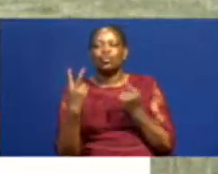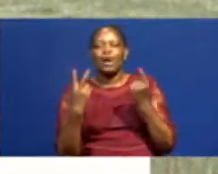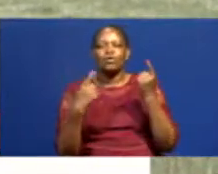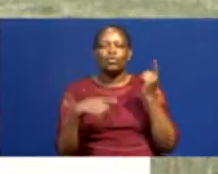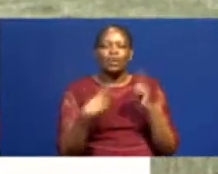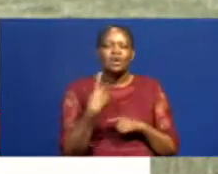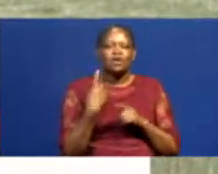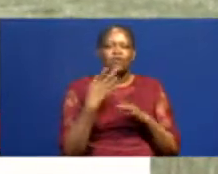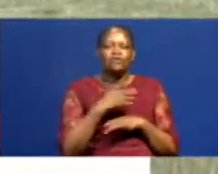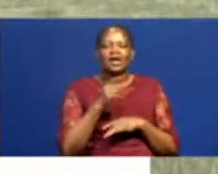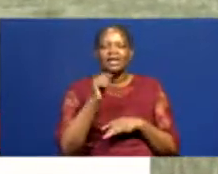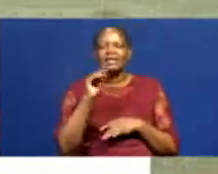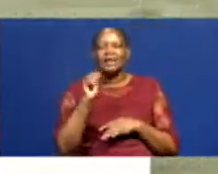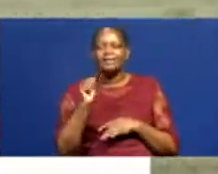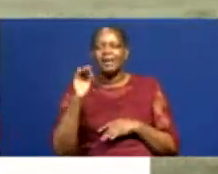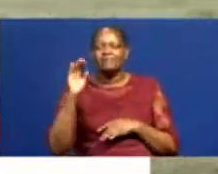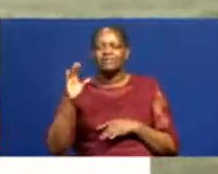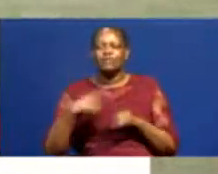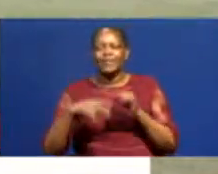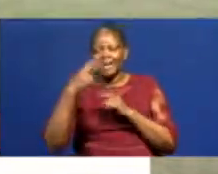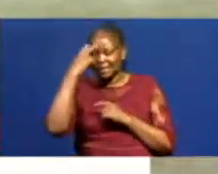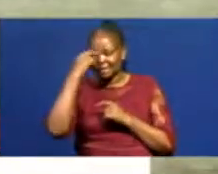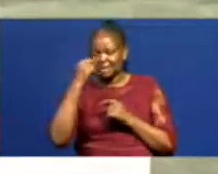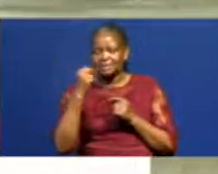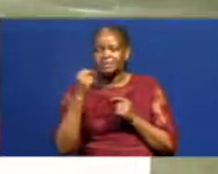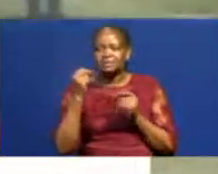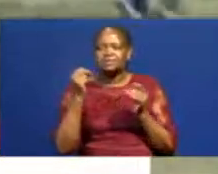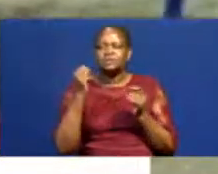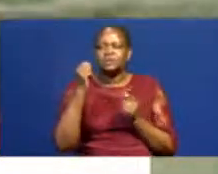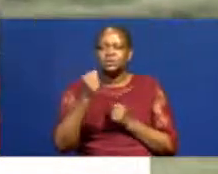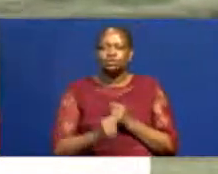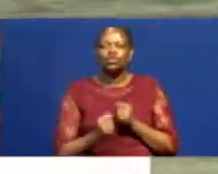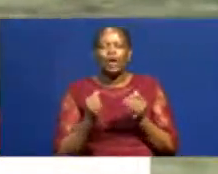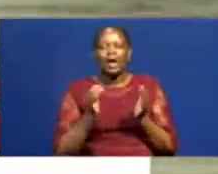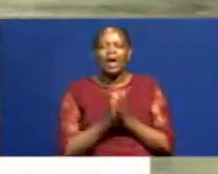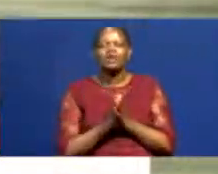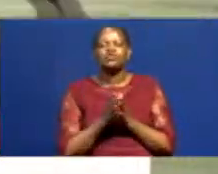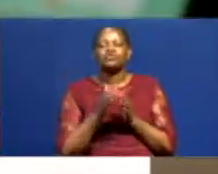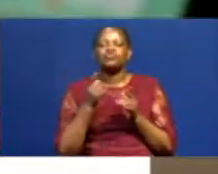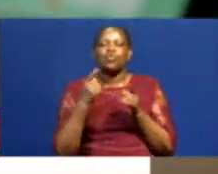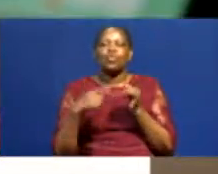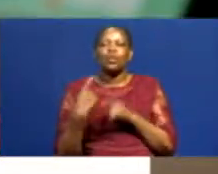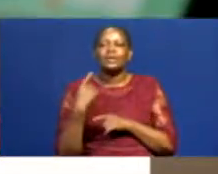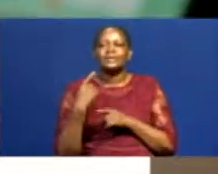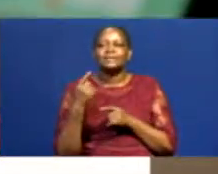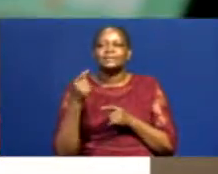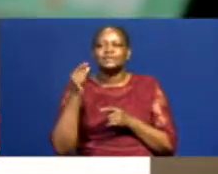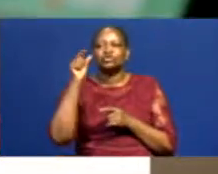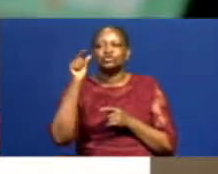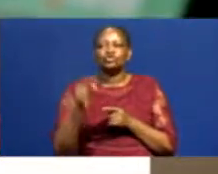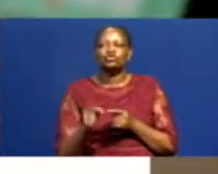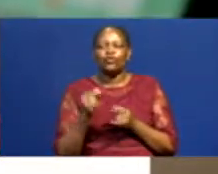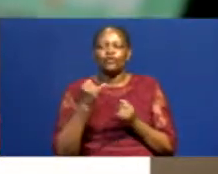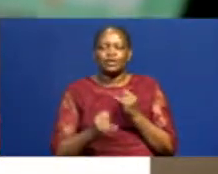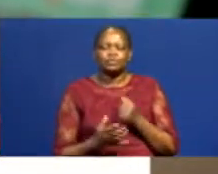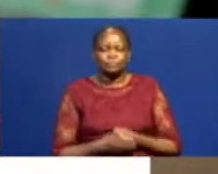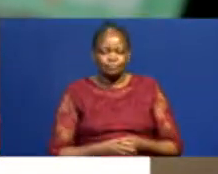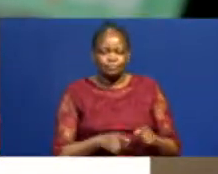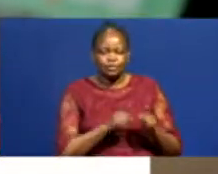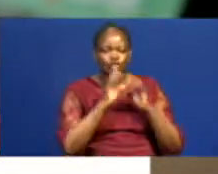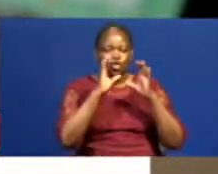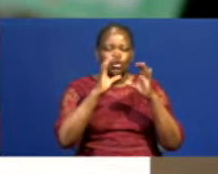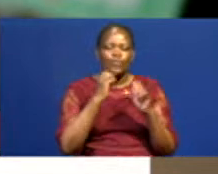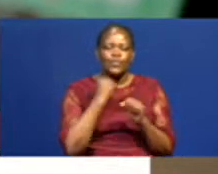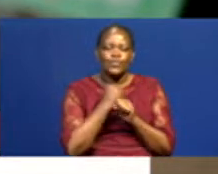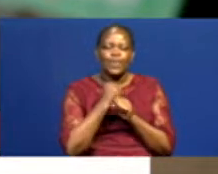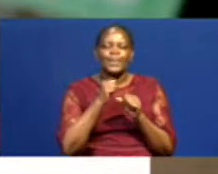over Tembea FC from Kajiado and securing a place in the regional finals. As a coach, I'm going to work about the weakness of